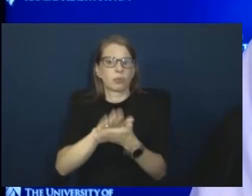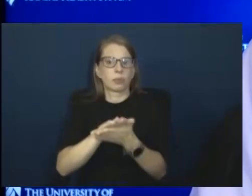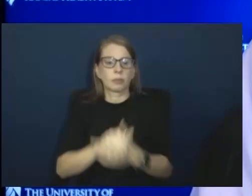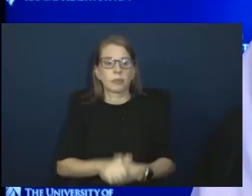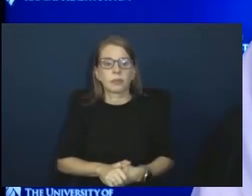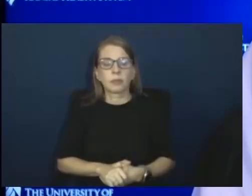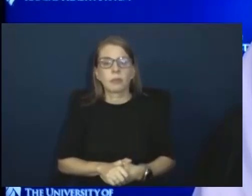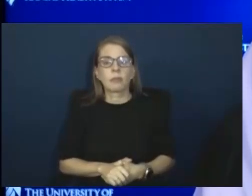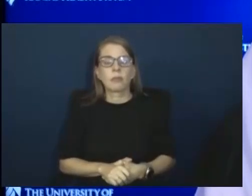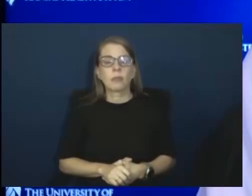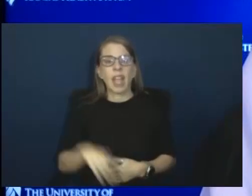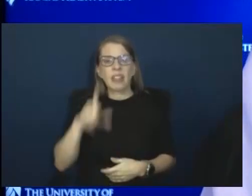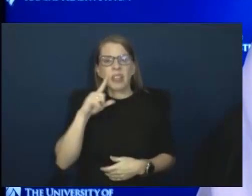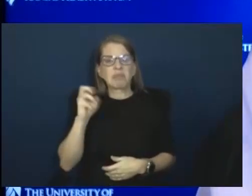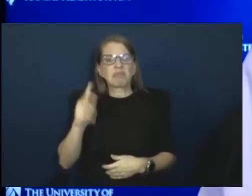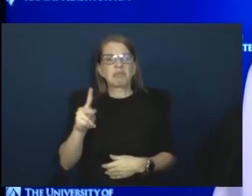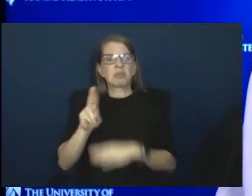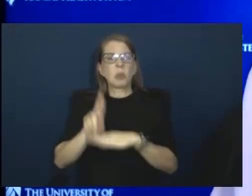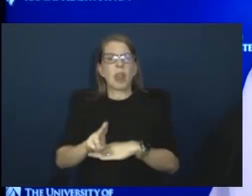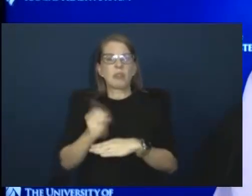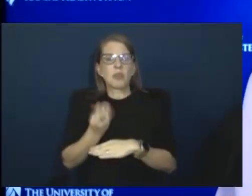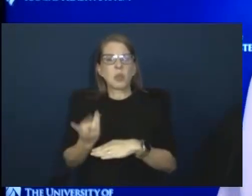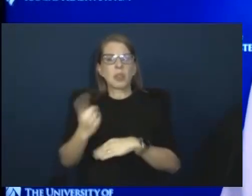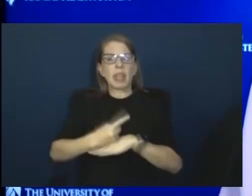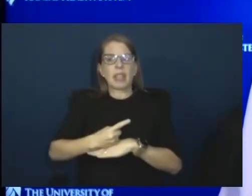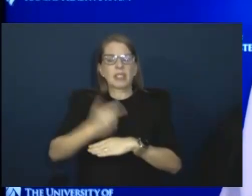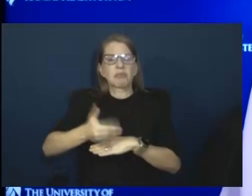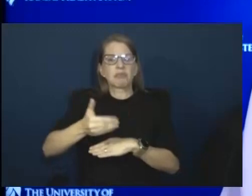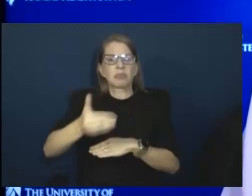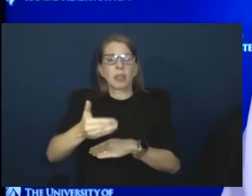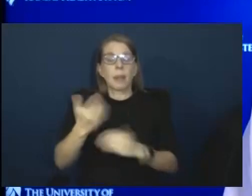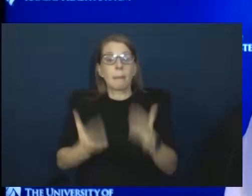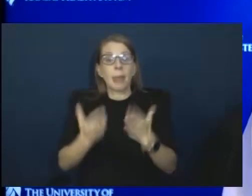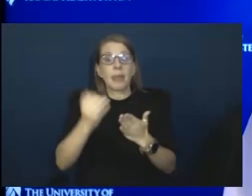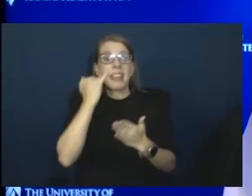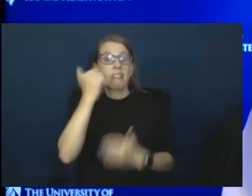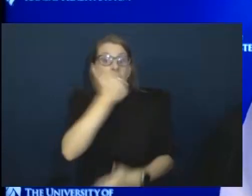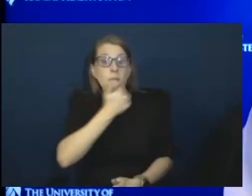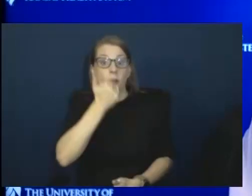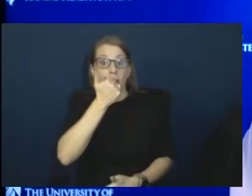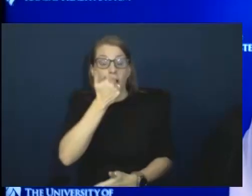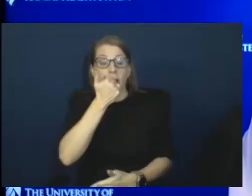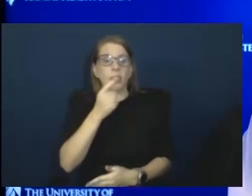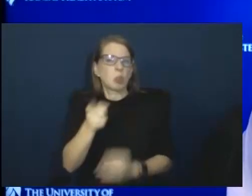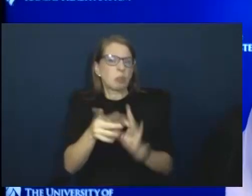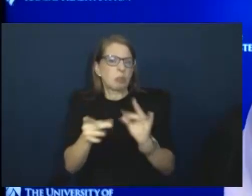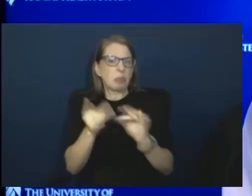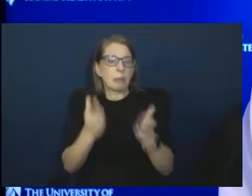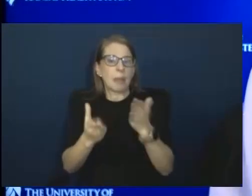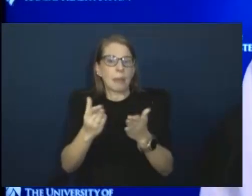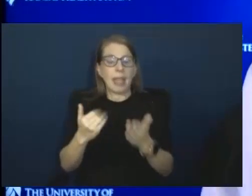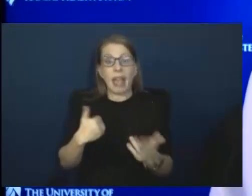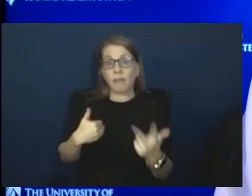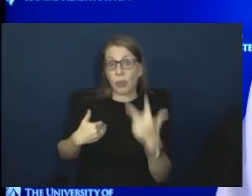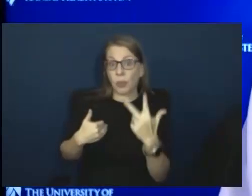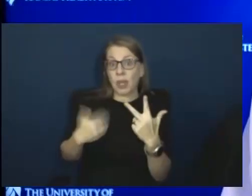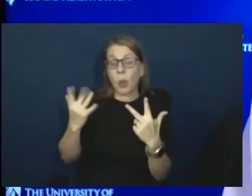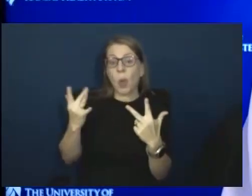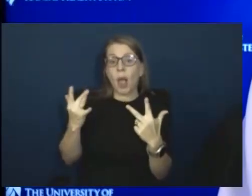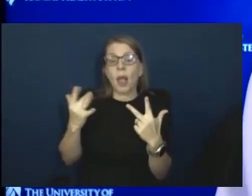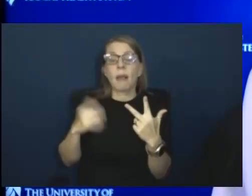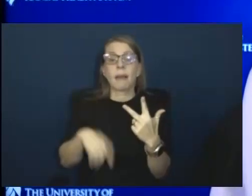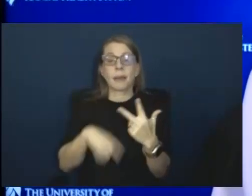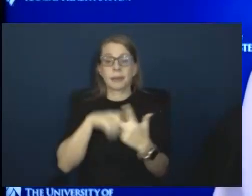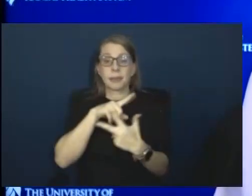couple days in a row. Our guidance has been maybe you want to have, if they're cloth masks, just as you say, maybe you want to have 3 so that you can have the